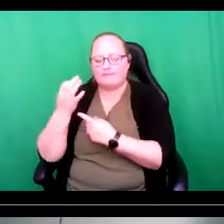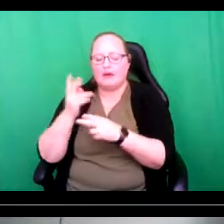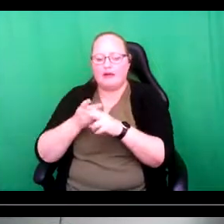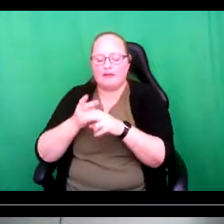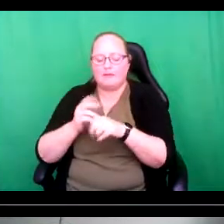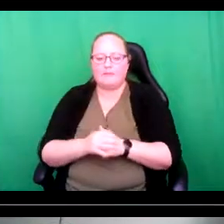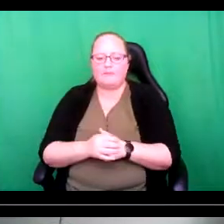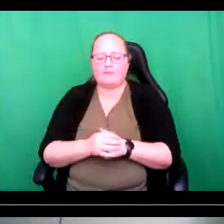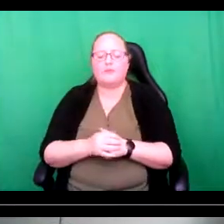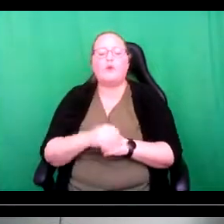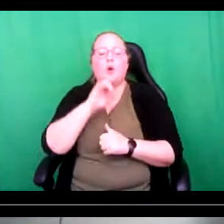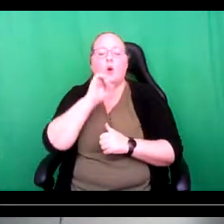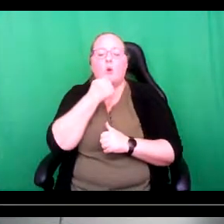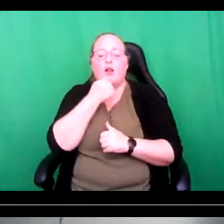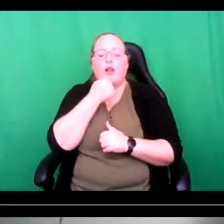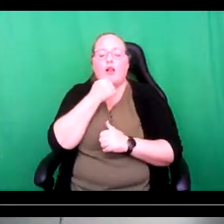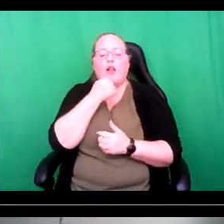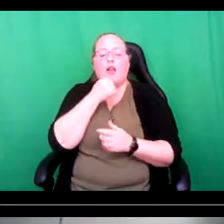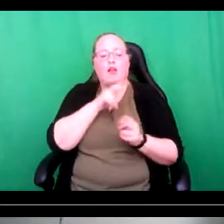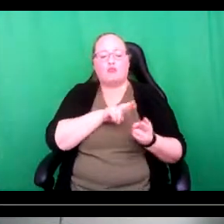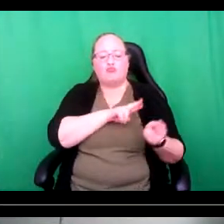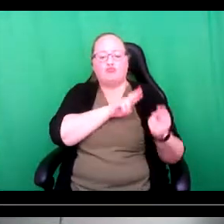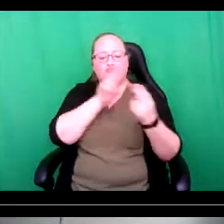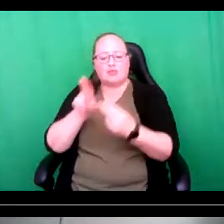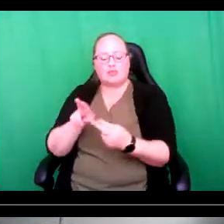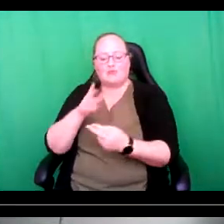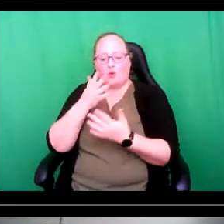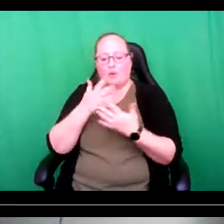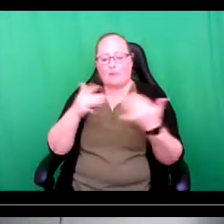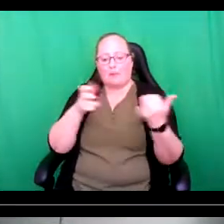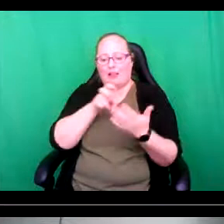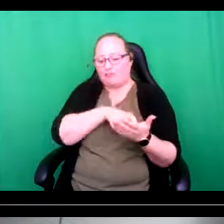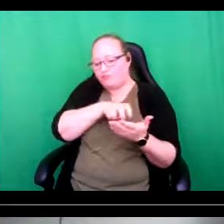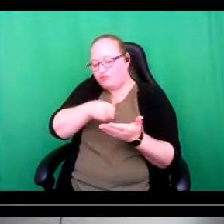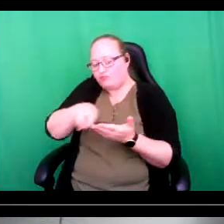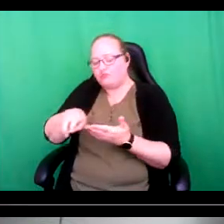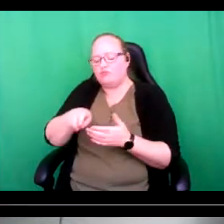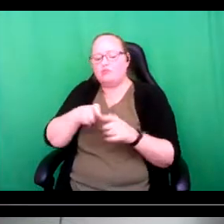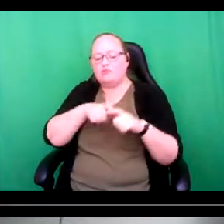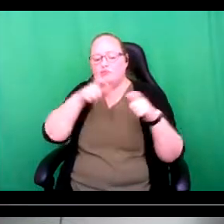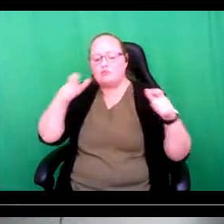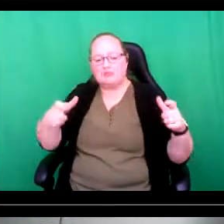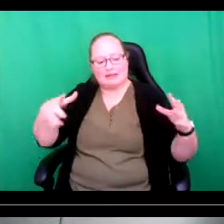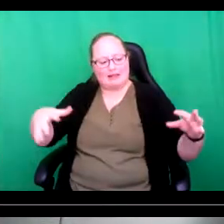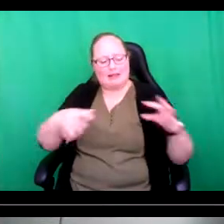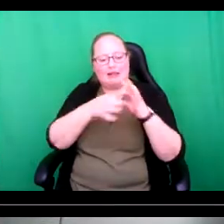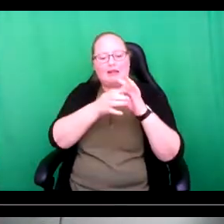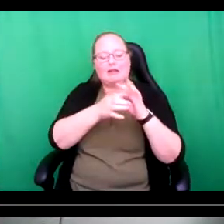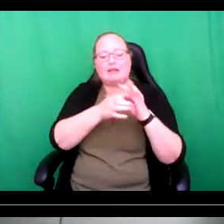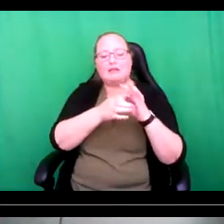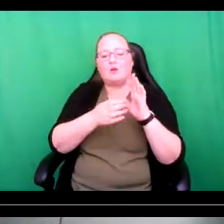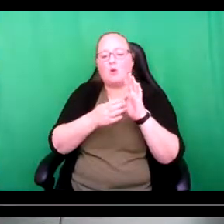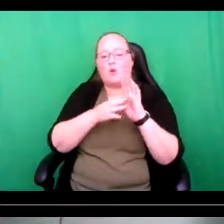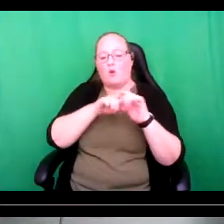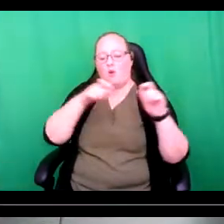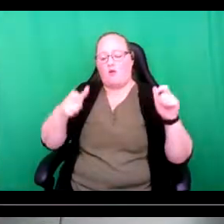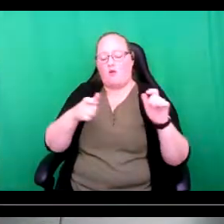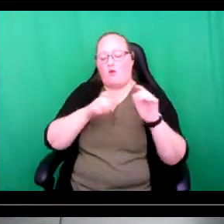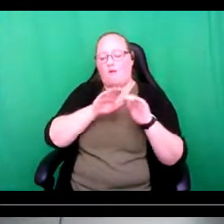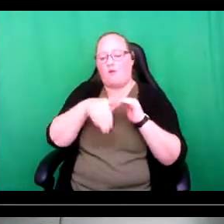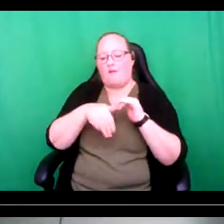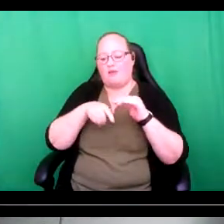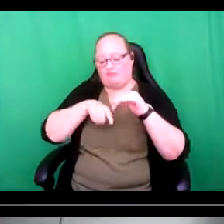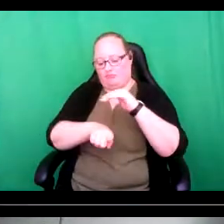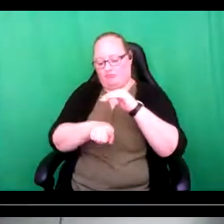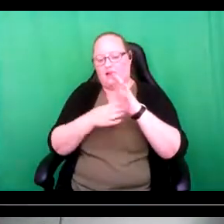footbridge over the M25, creating a stronger link to the Thames Chase Community Forest. And there was actually a picture of